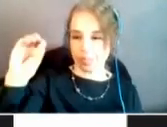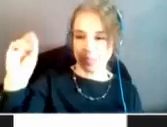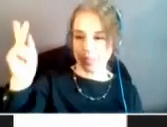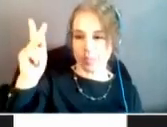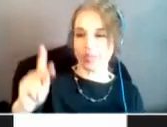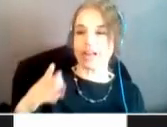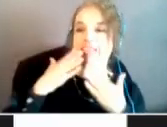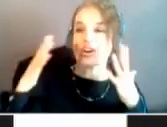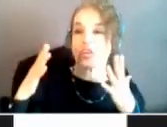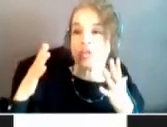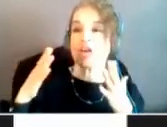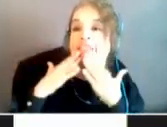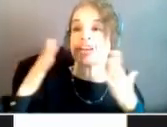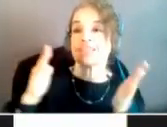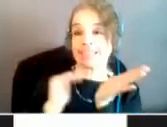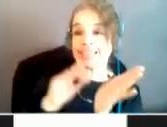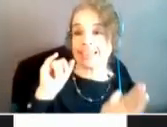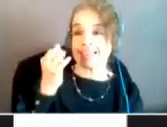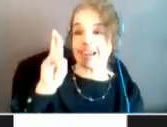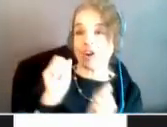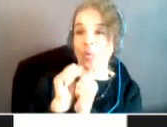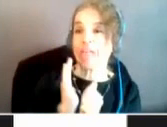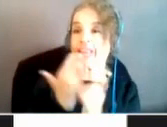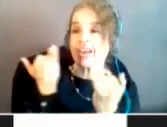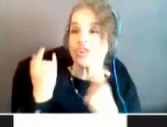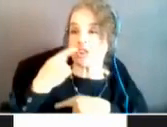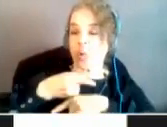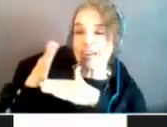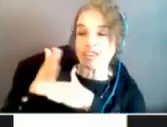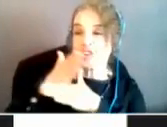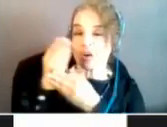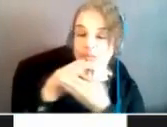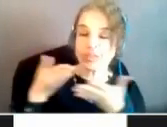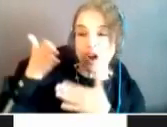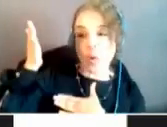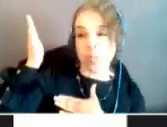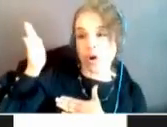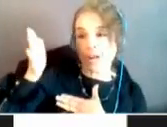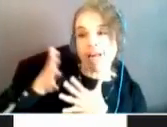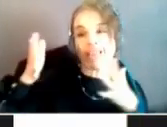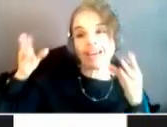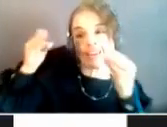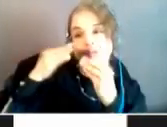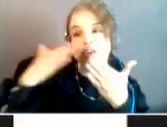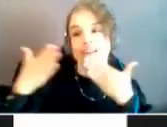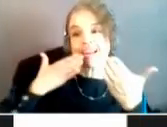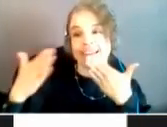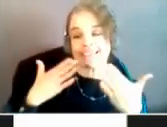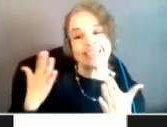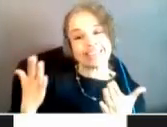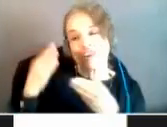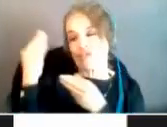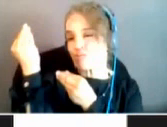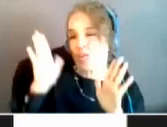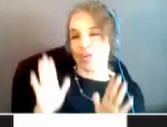Thank you so much. And thank you, Dr. Arbour, for being with us today and sharing this terrific presentation. You're getting lots of thank yous and great